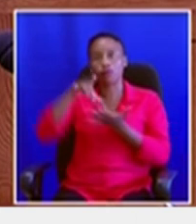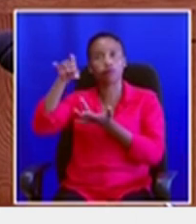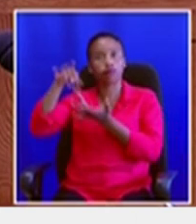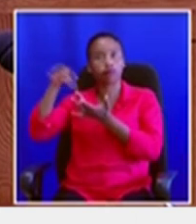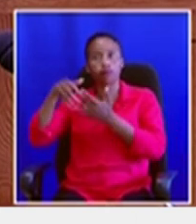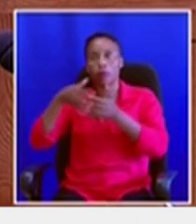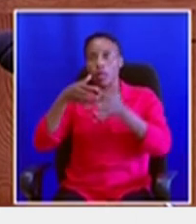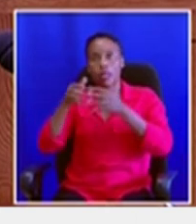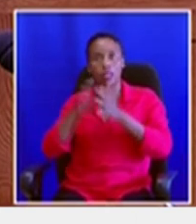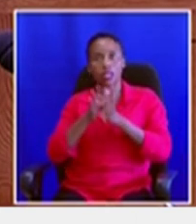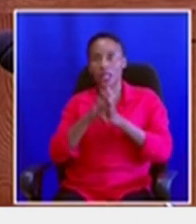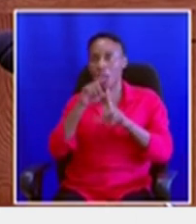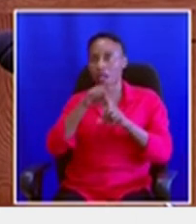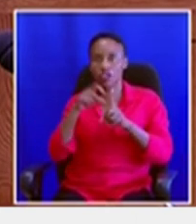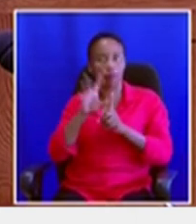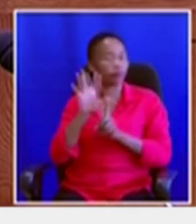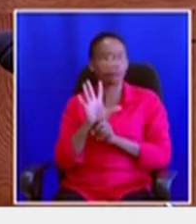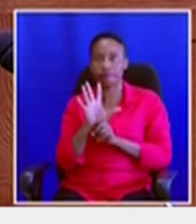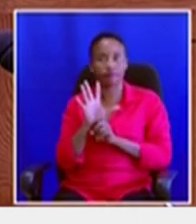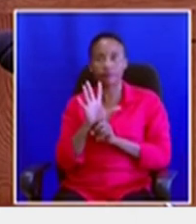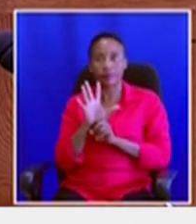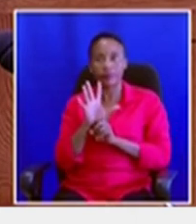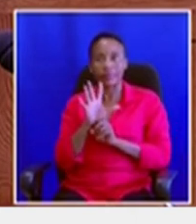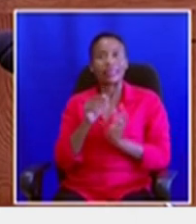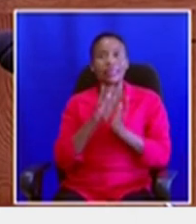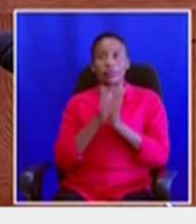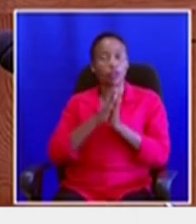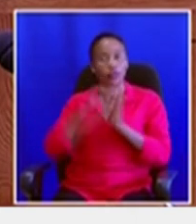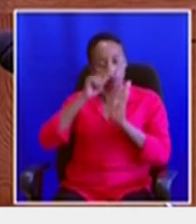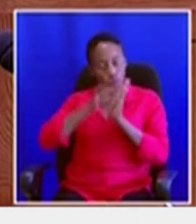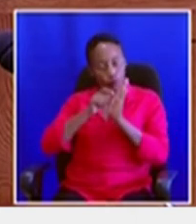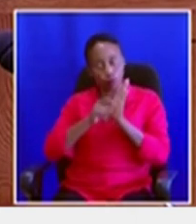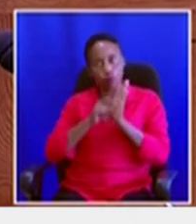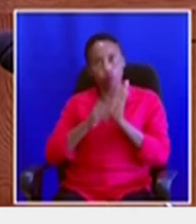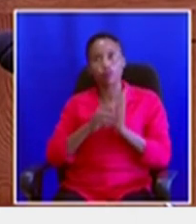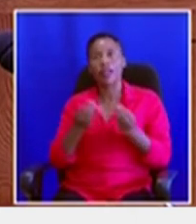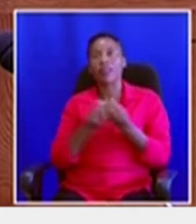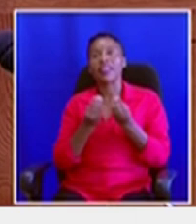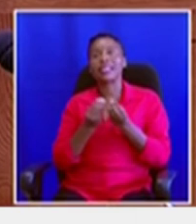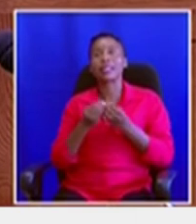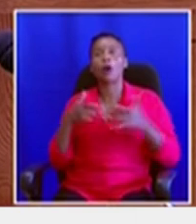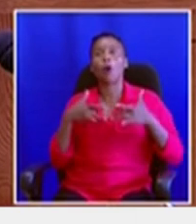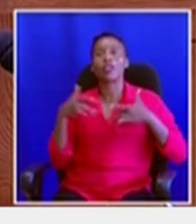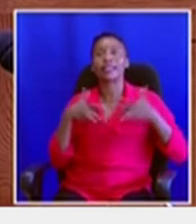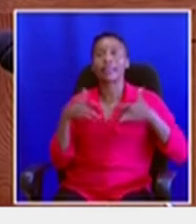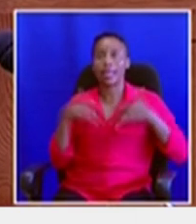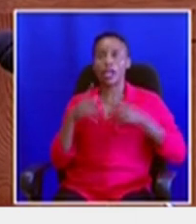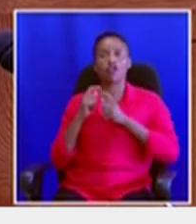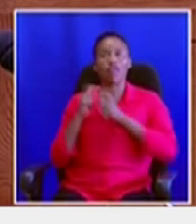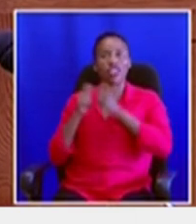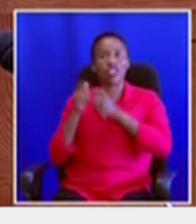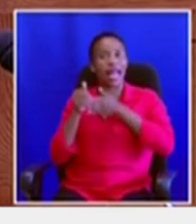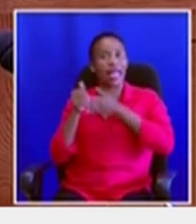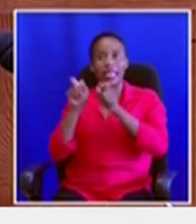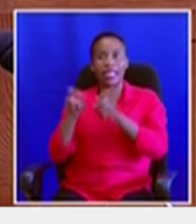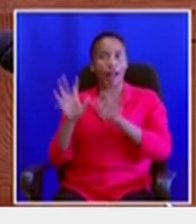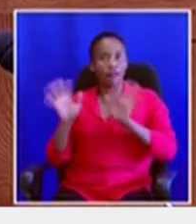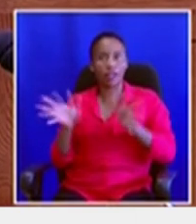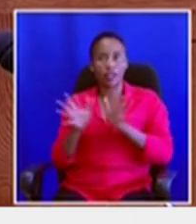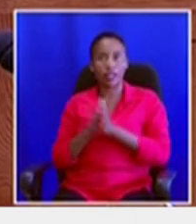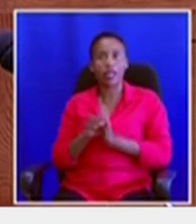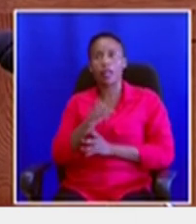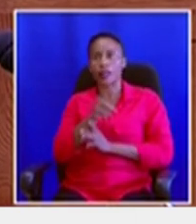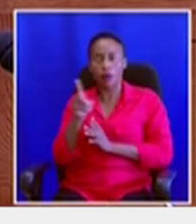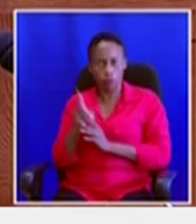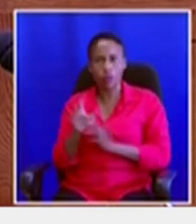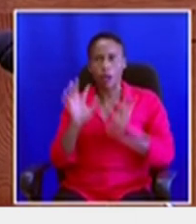they detailed the issues that are of concern to our traditional leaders. They were very, very